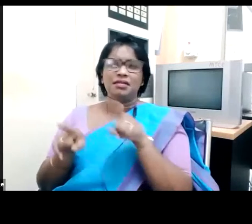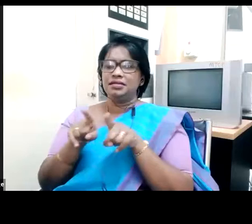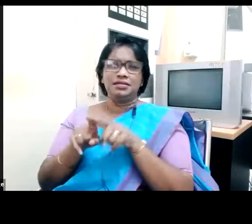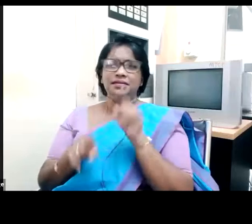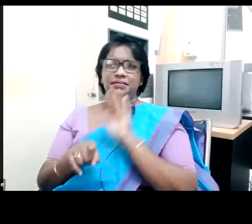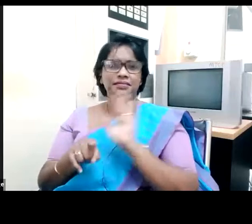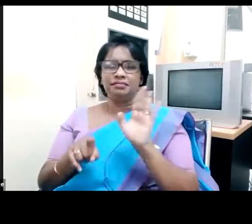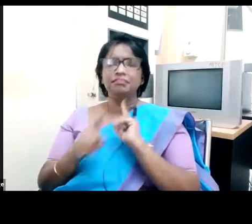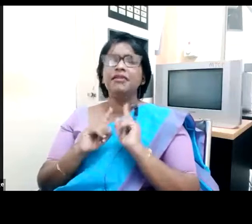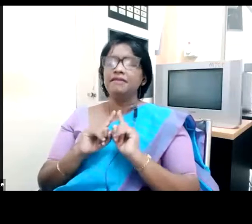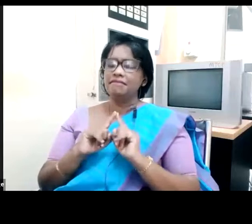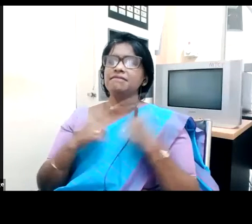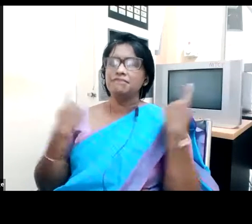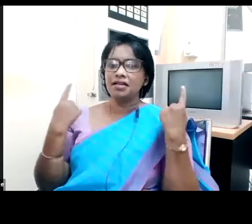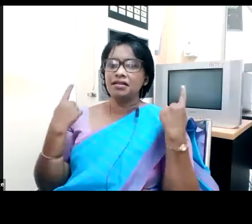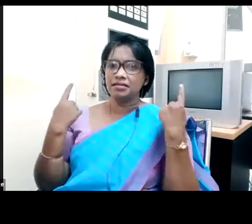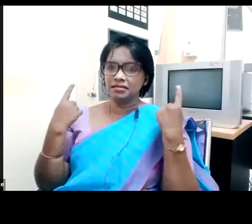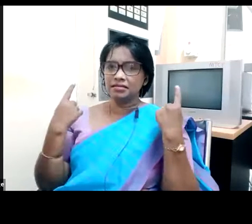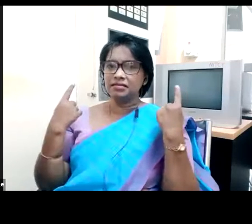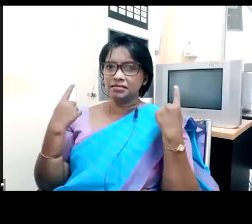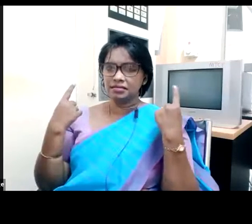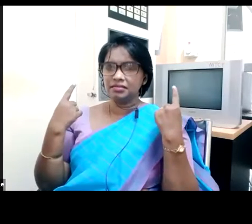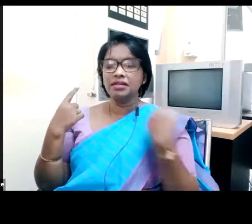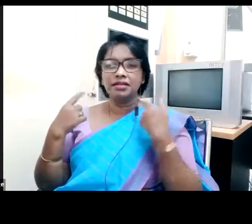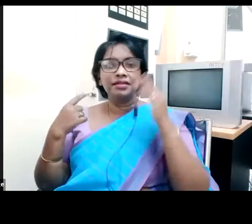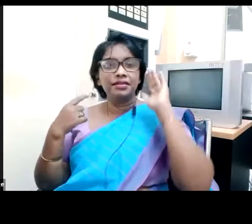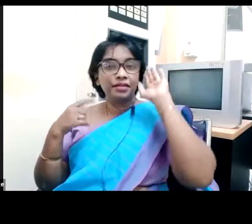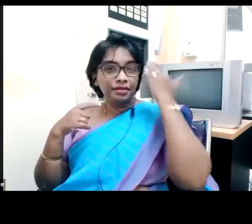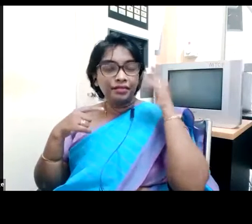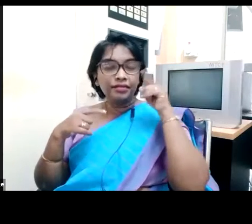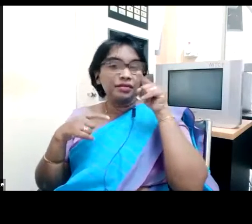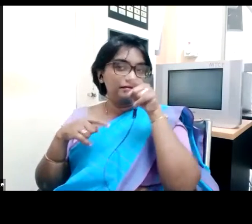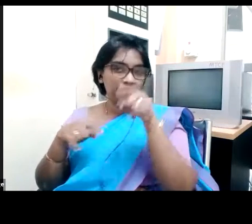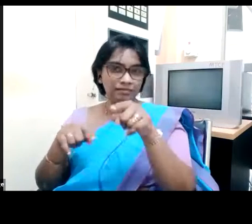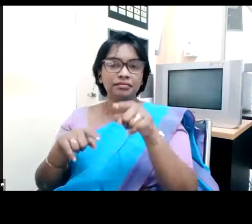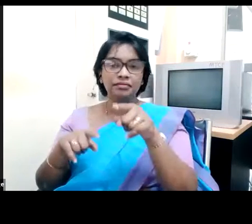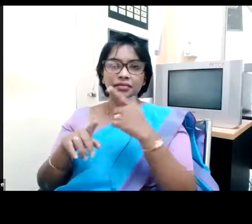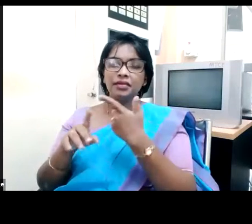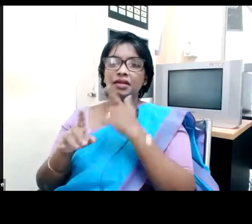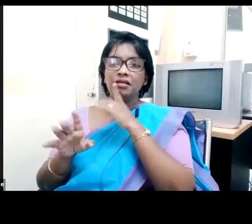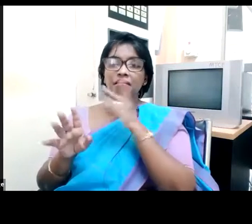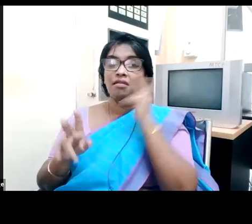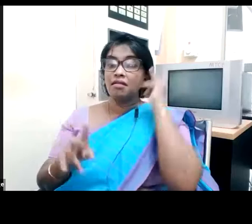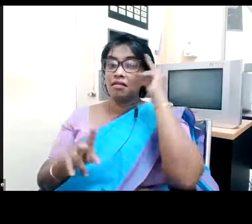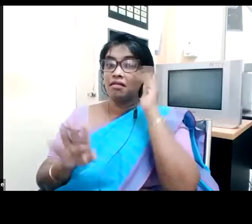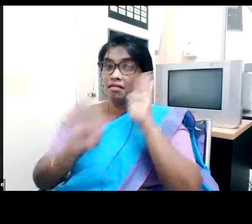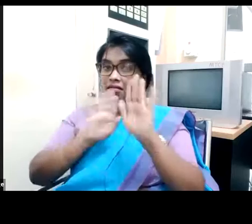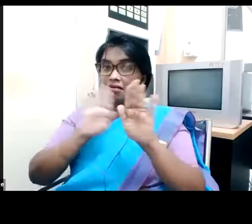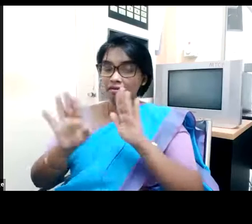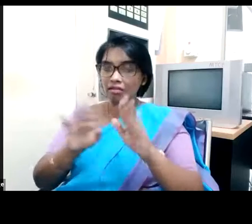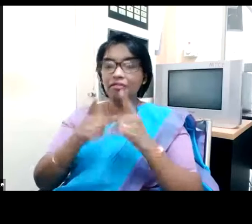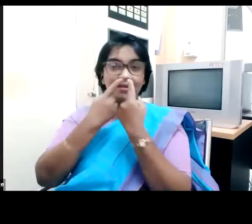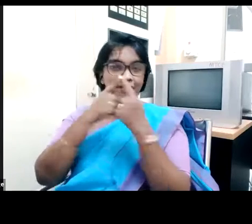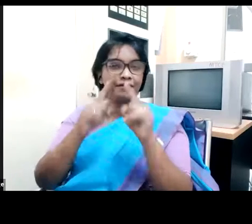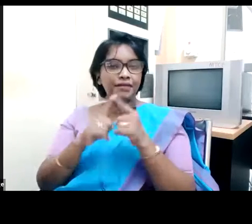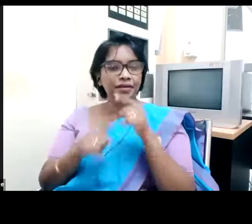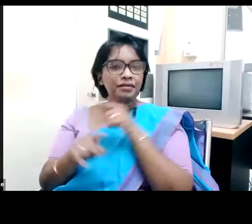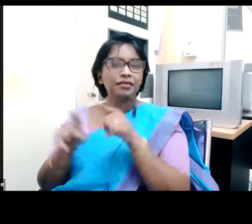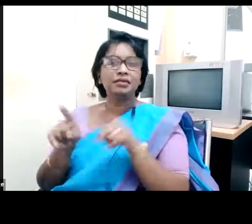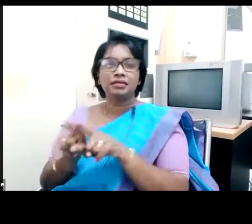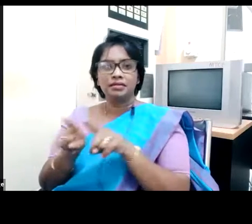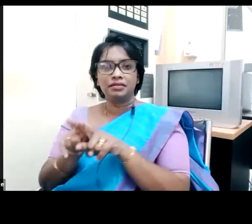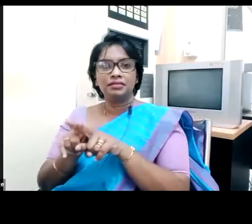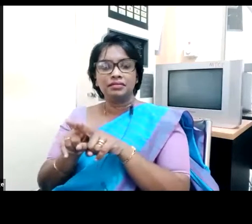know, especially when you look at the management, the diverse management can increase bottom line